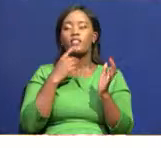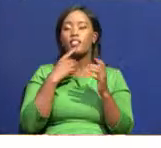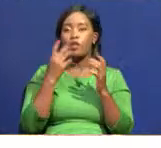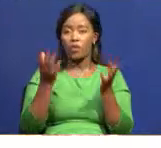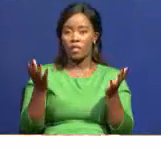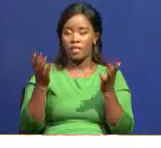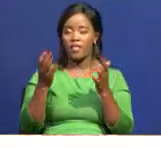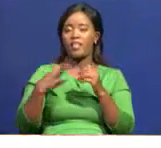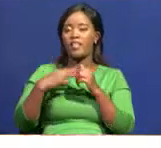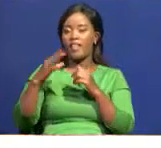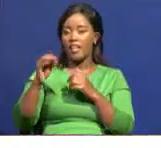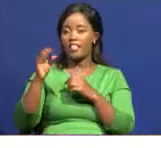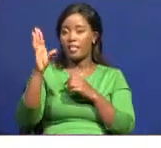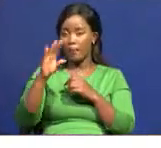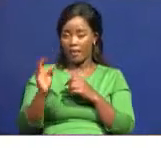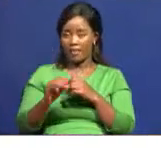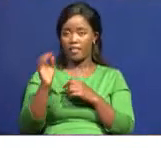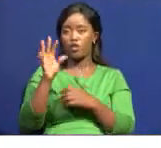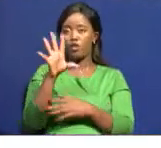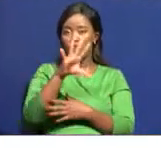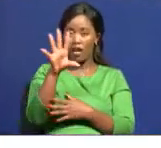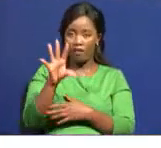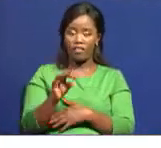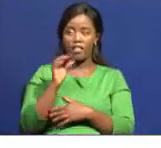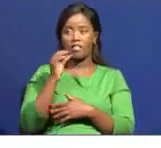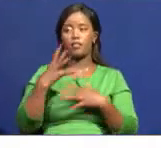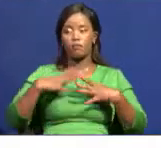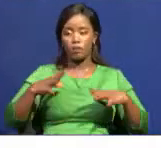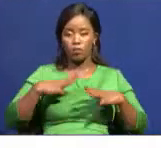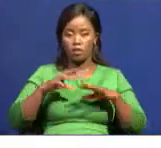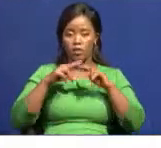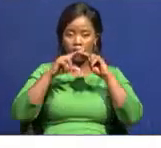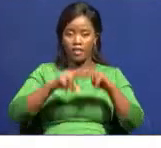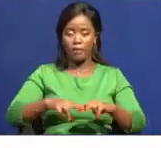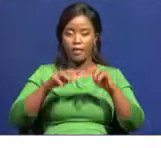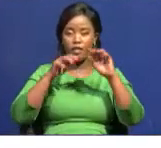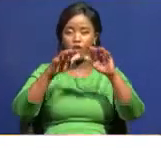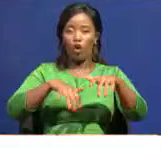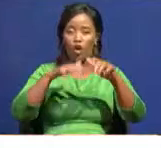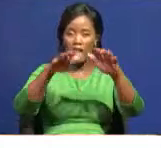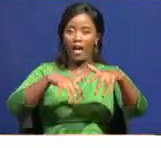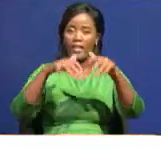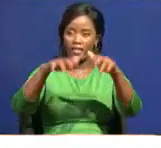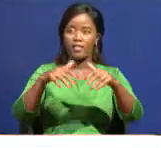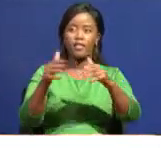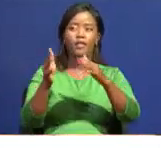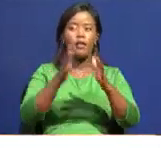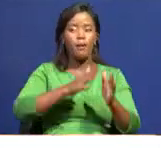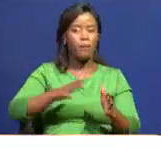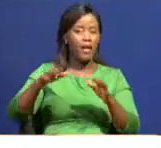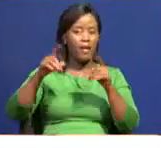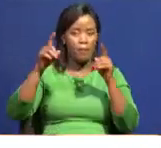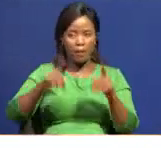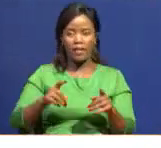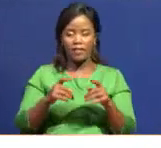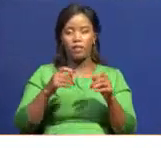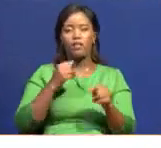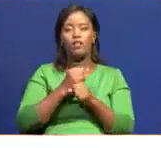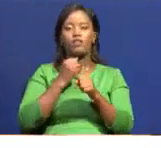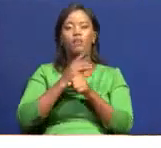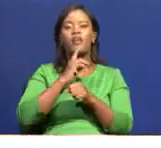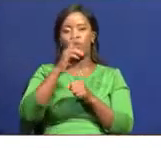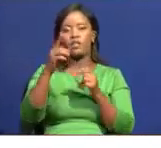over 80% of Africa's population depending on agriculture, concerted effort is required to ensure enforcement of competition